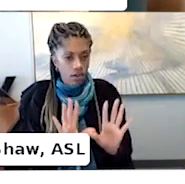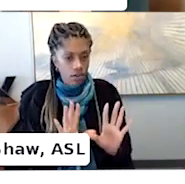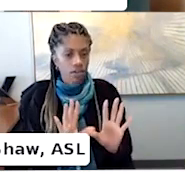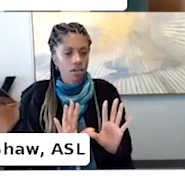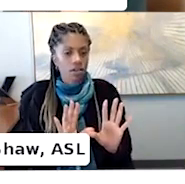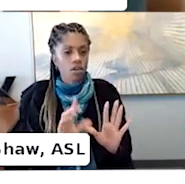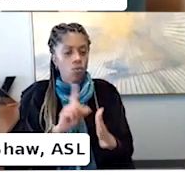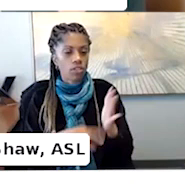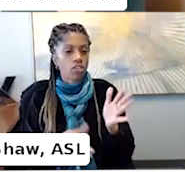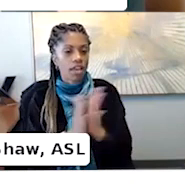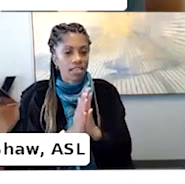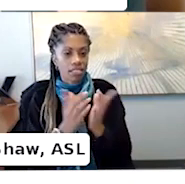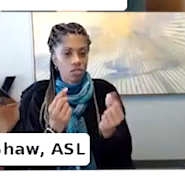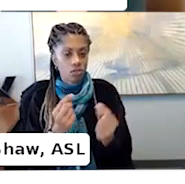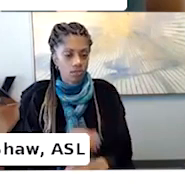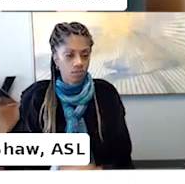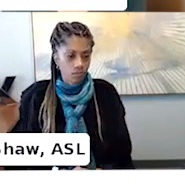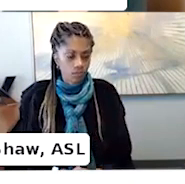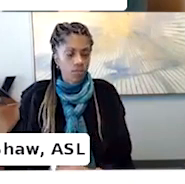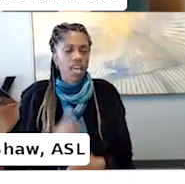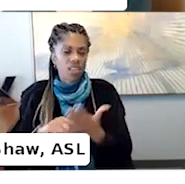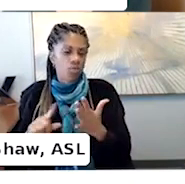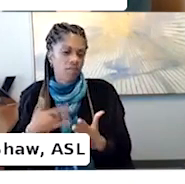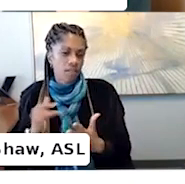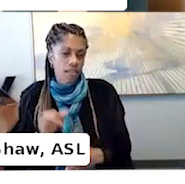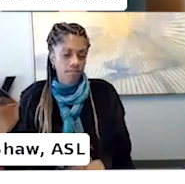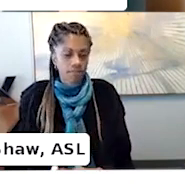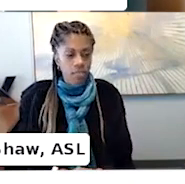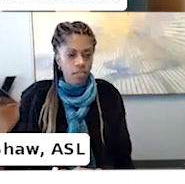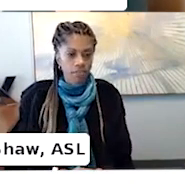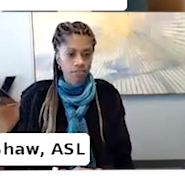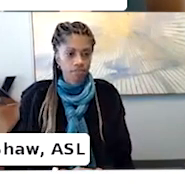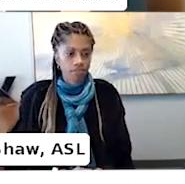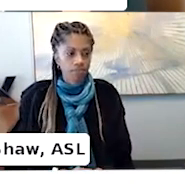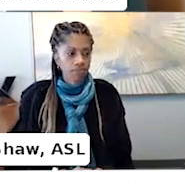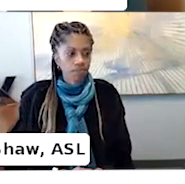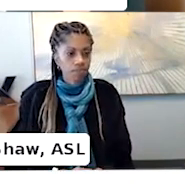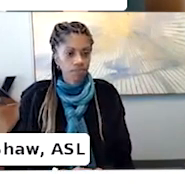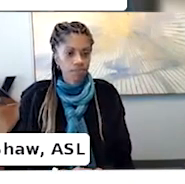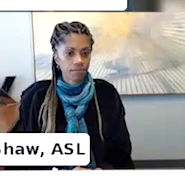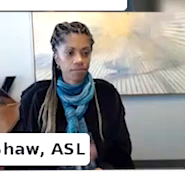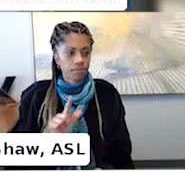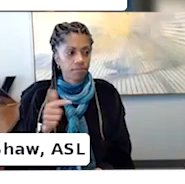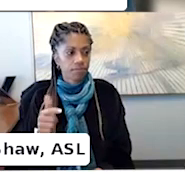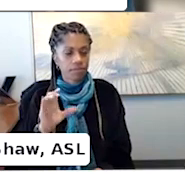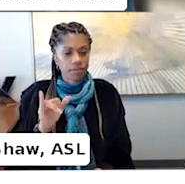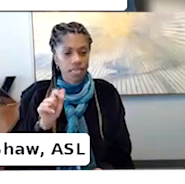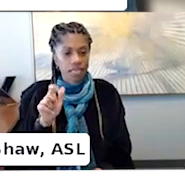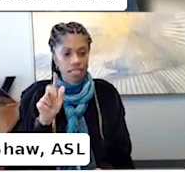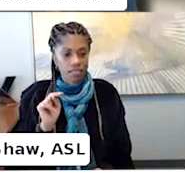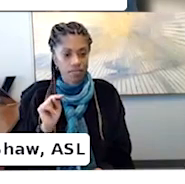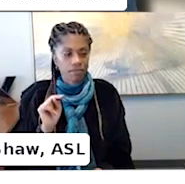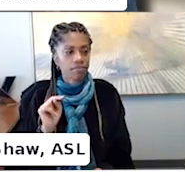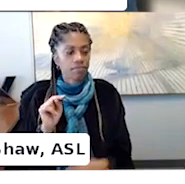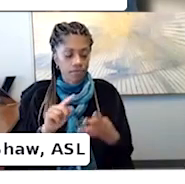is that you're asking them to do and what it's going to feel like. Caitlin, did you want to talk about the next practice? Yeah, so